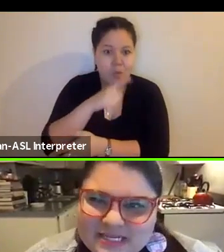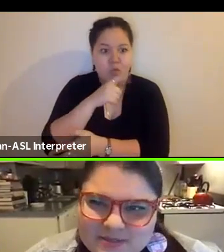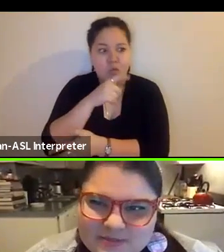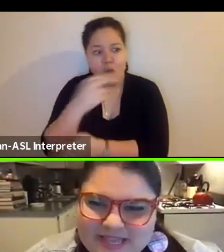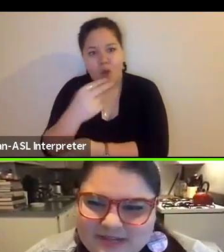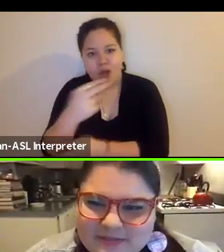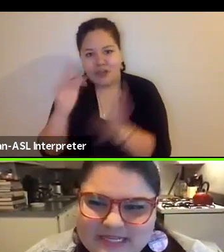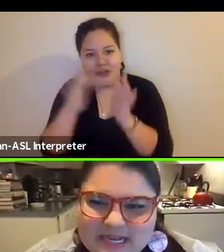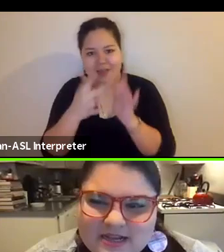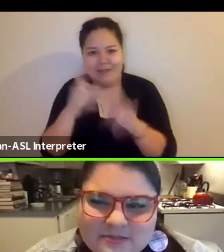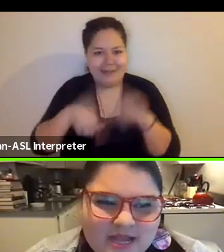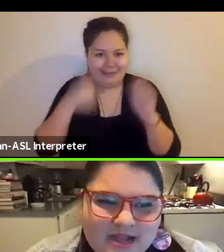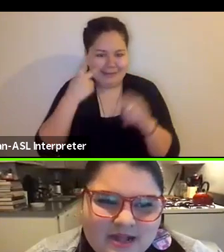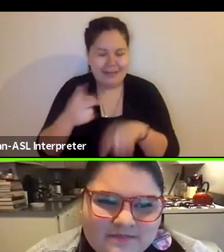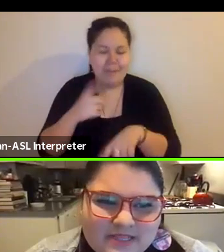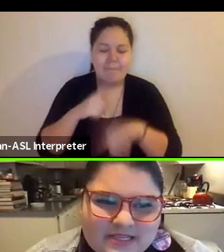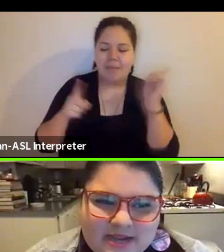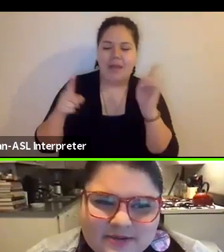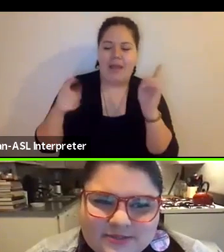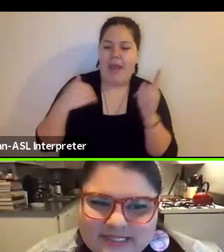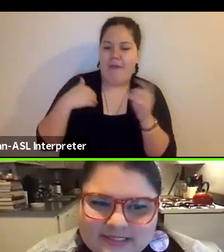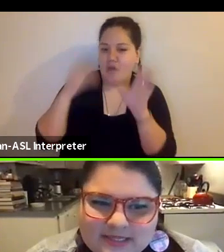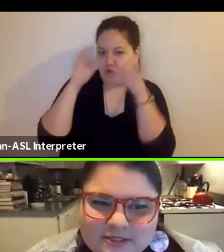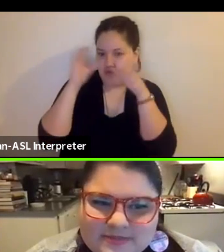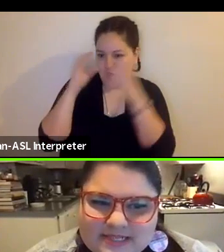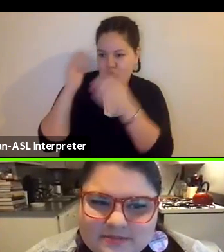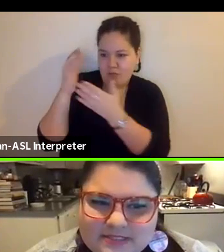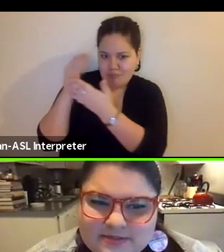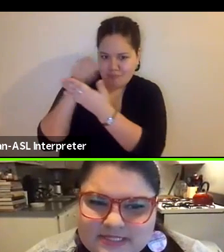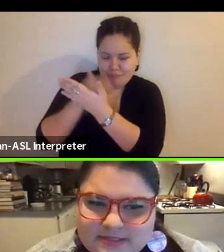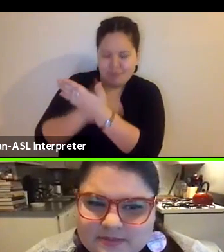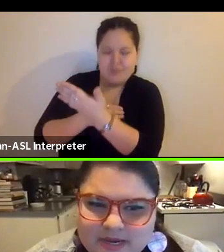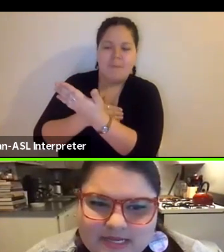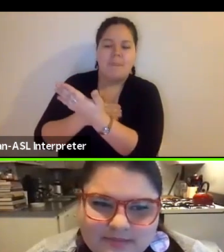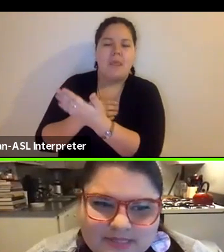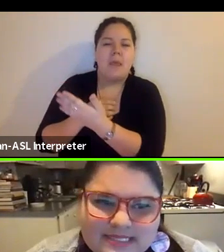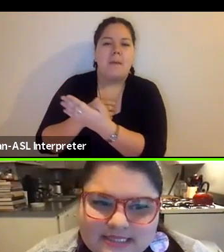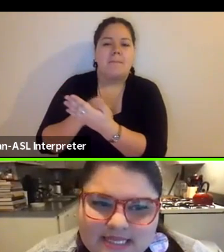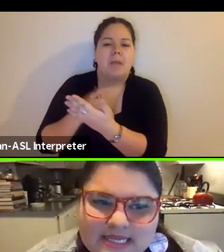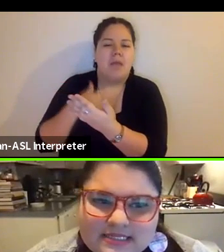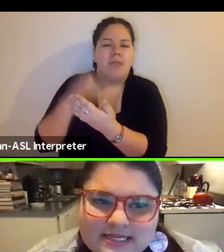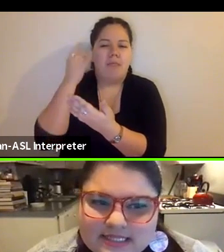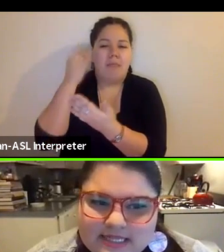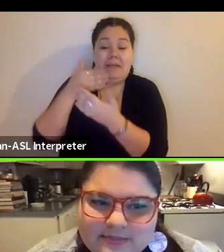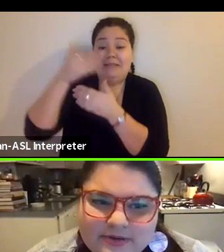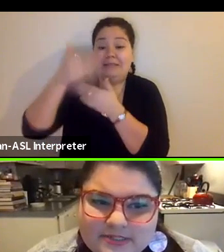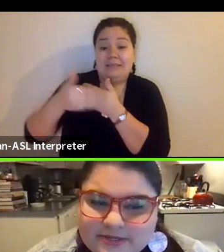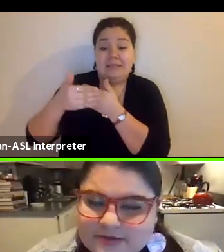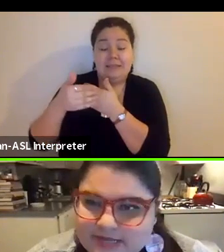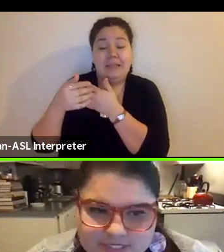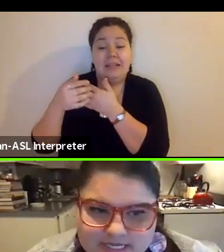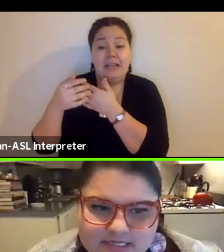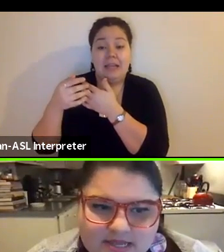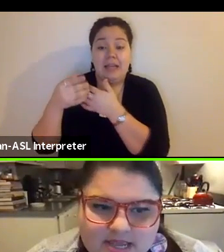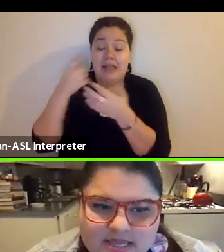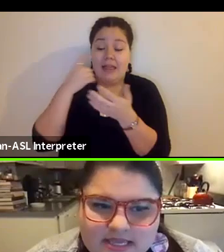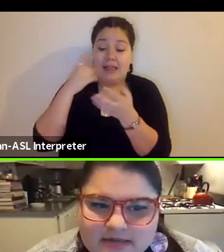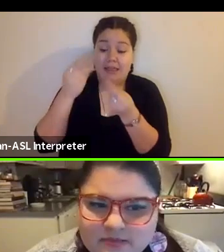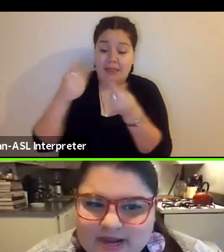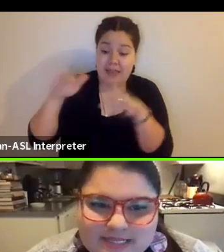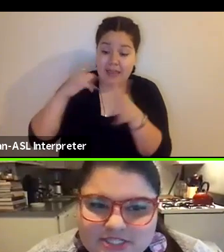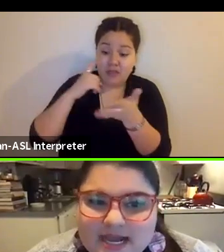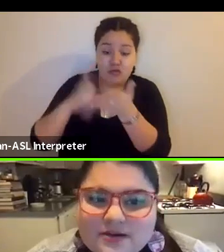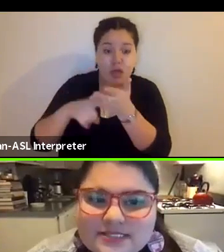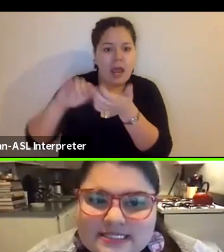but the next one that we have coming up is how do land acknowledgements help to center the body, place, and land as collaborators in creation?